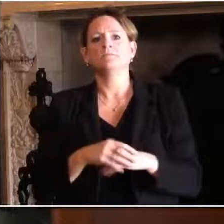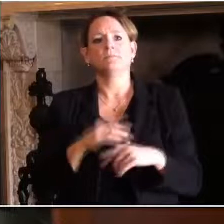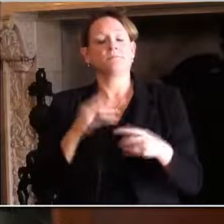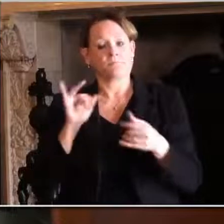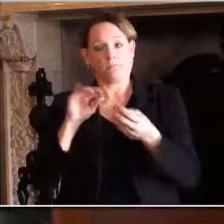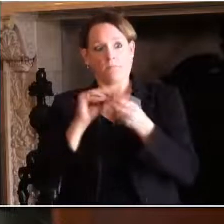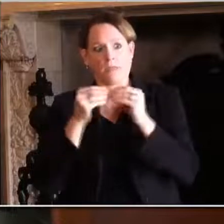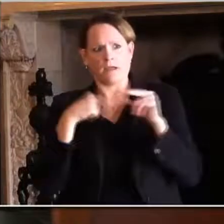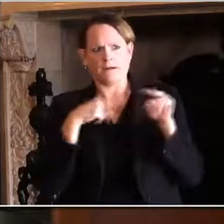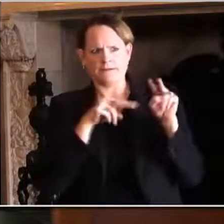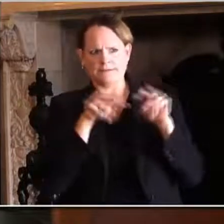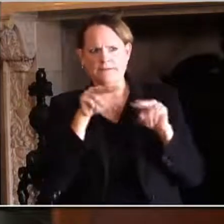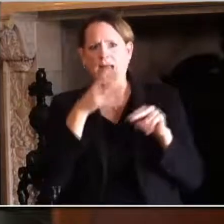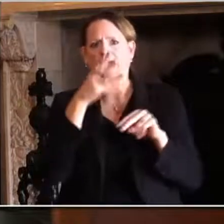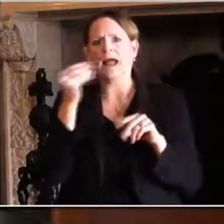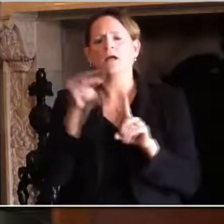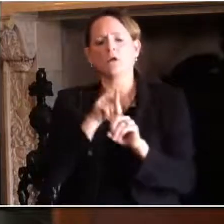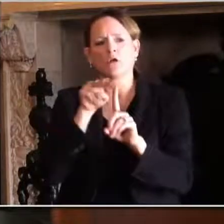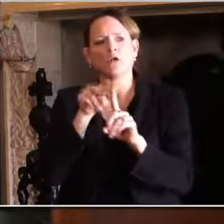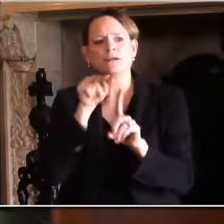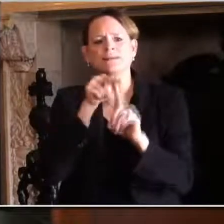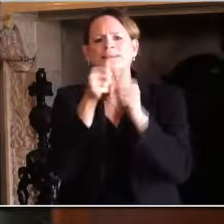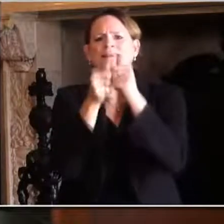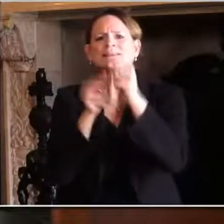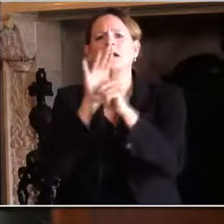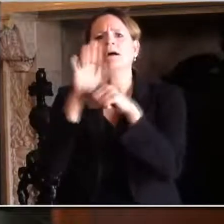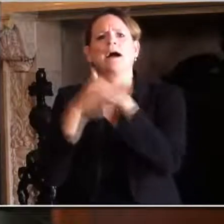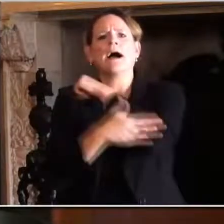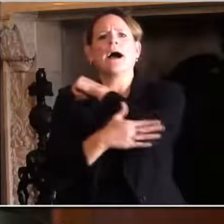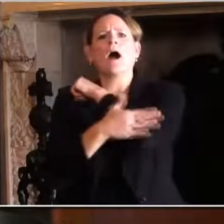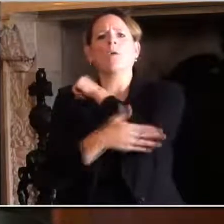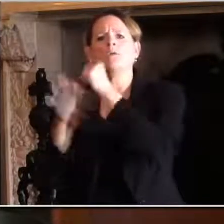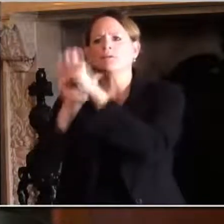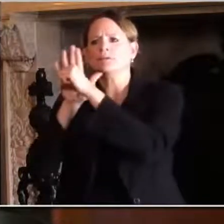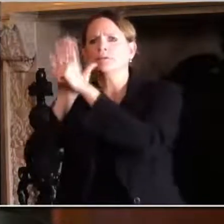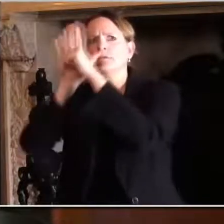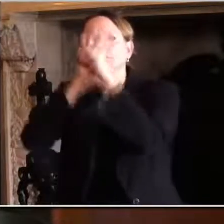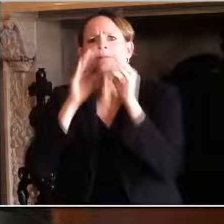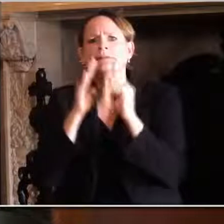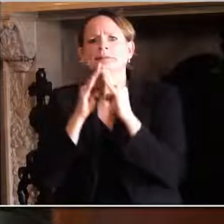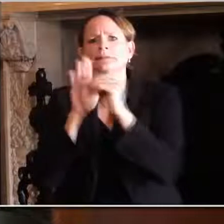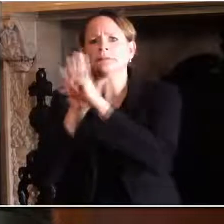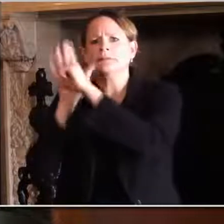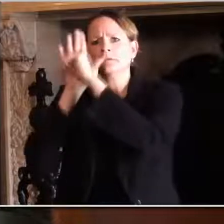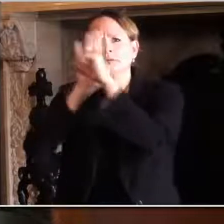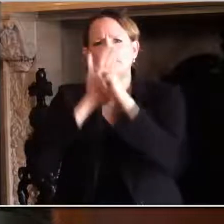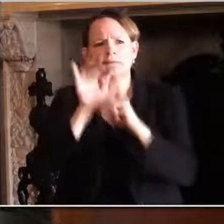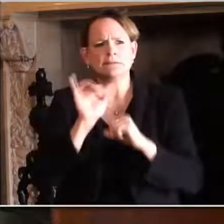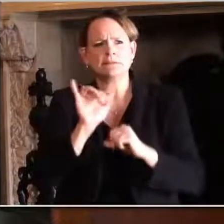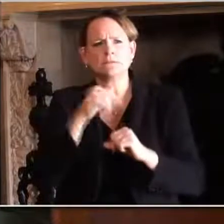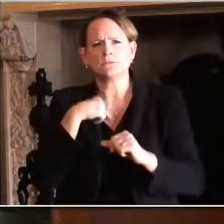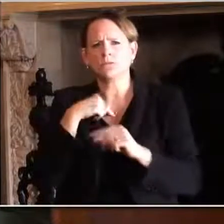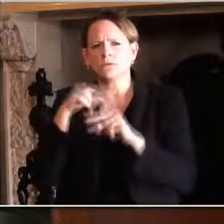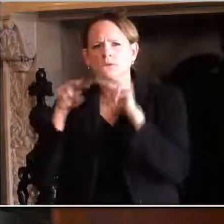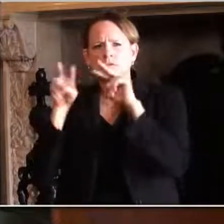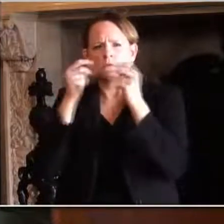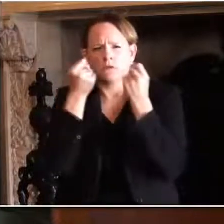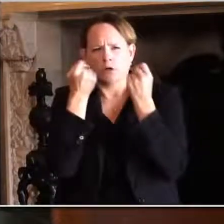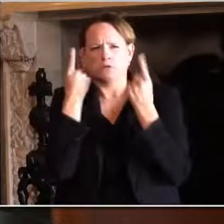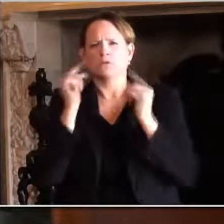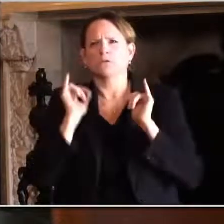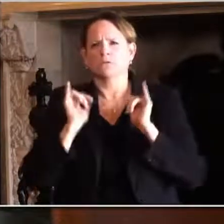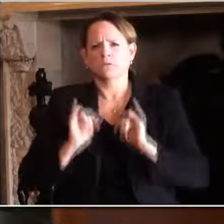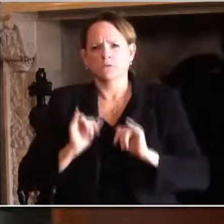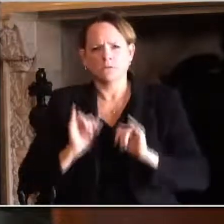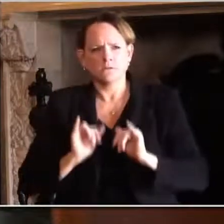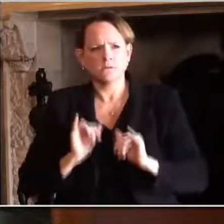their community, and it gives a really important snapshot on over the course of time about whether we are